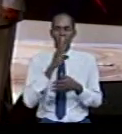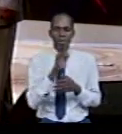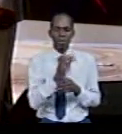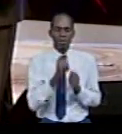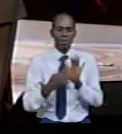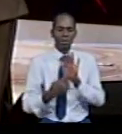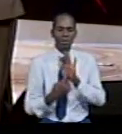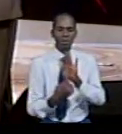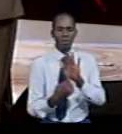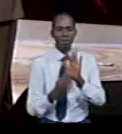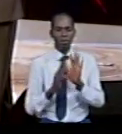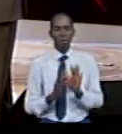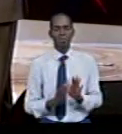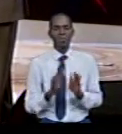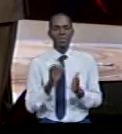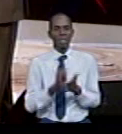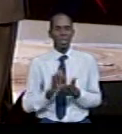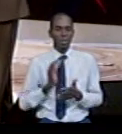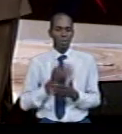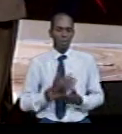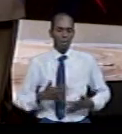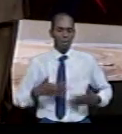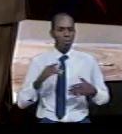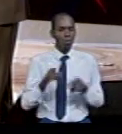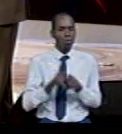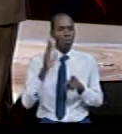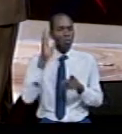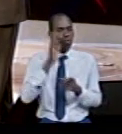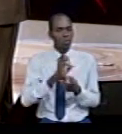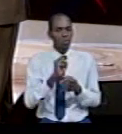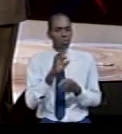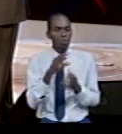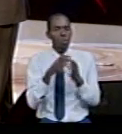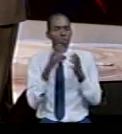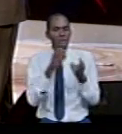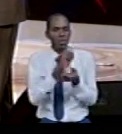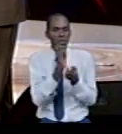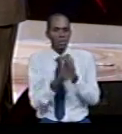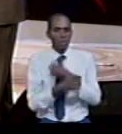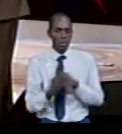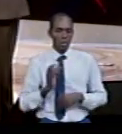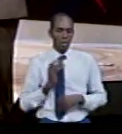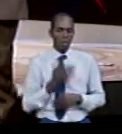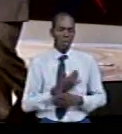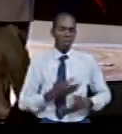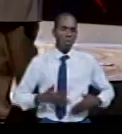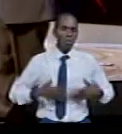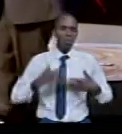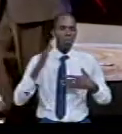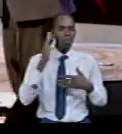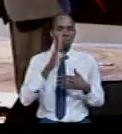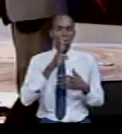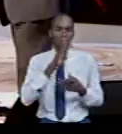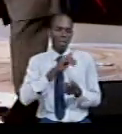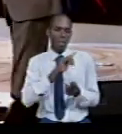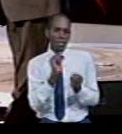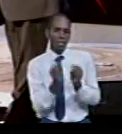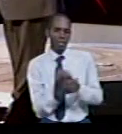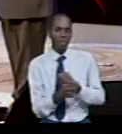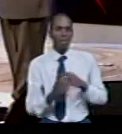that our lives too will so change, our lives too will so be transformed, our lives too will